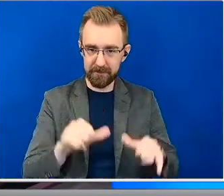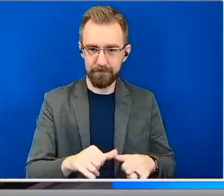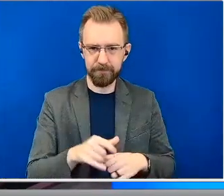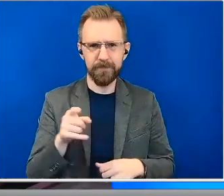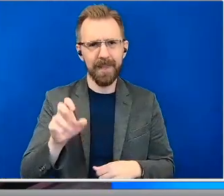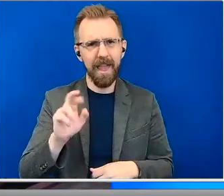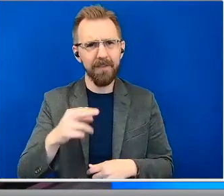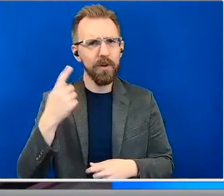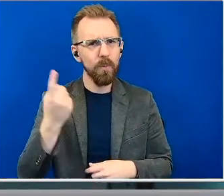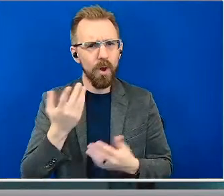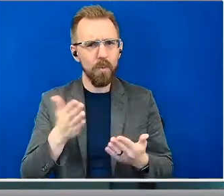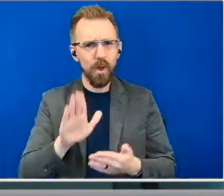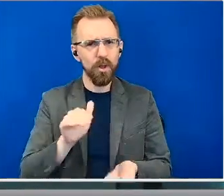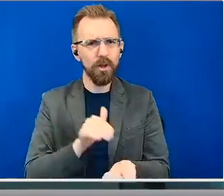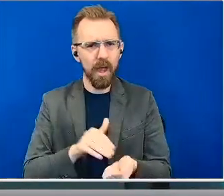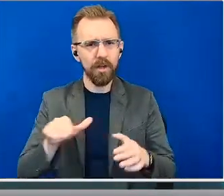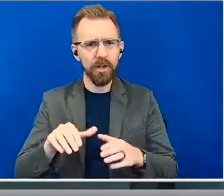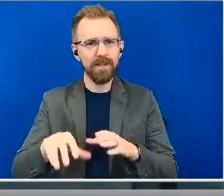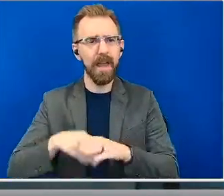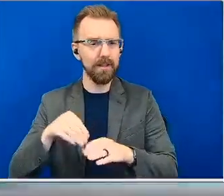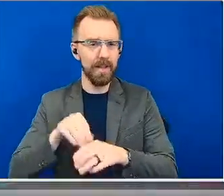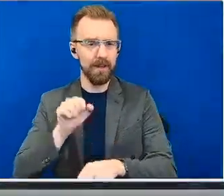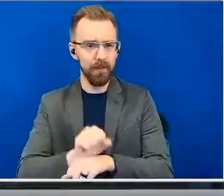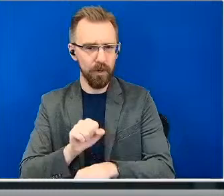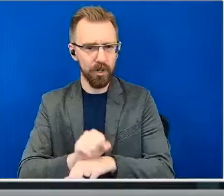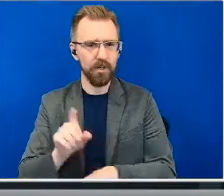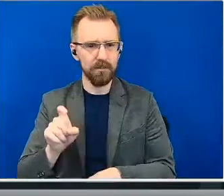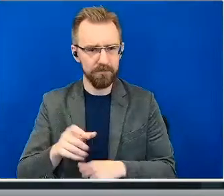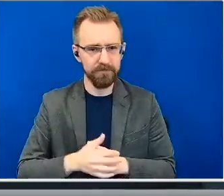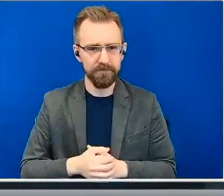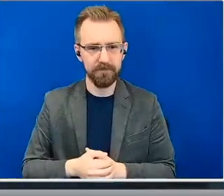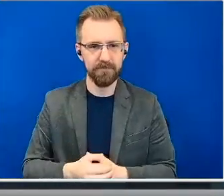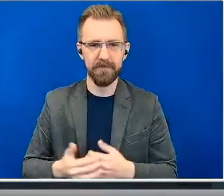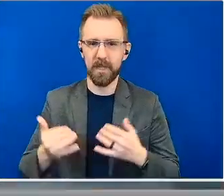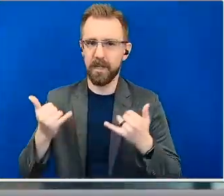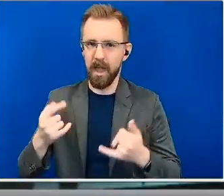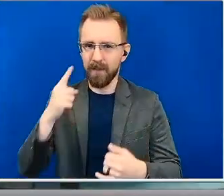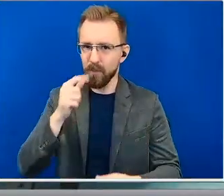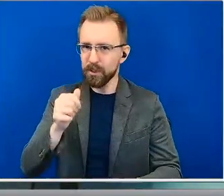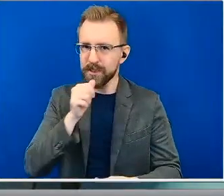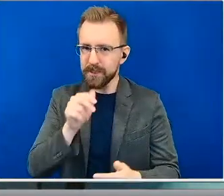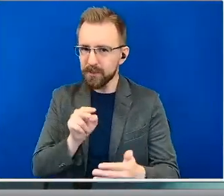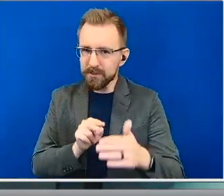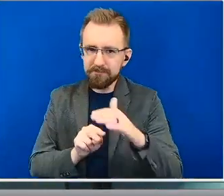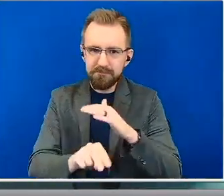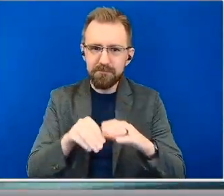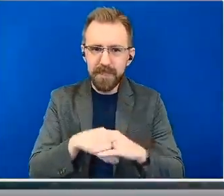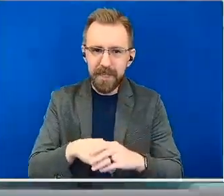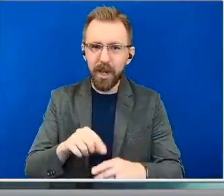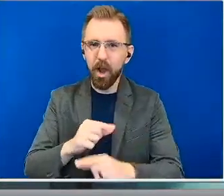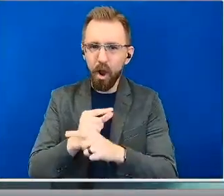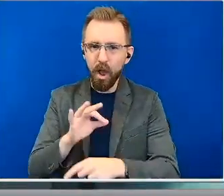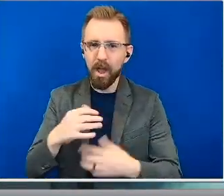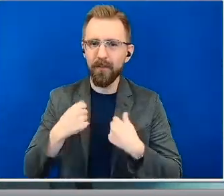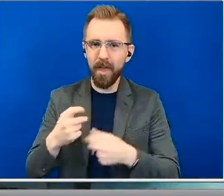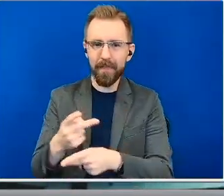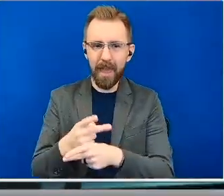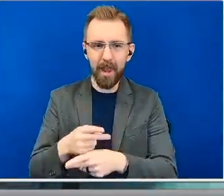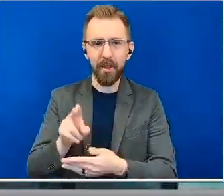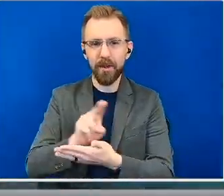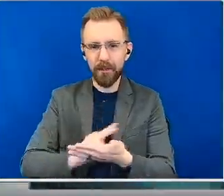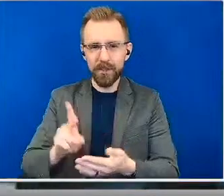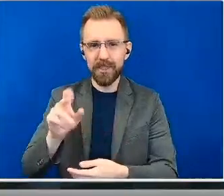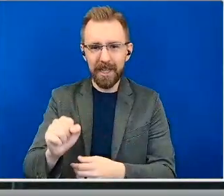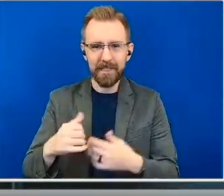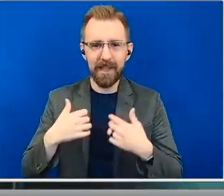does outside of work? Now for a secret look into the guardians of healthcare at the University of Kansas Health System.